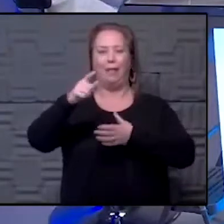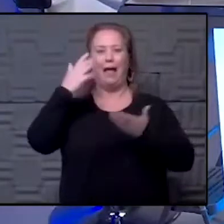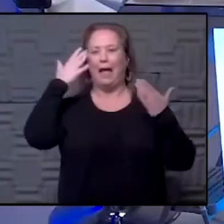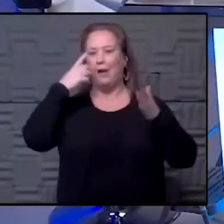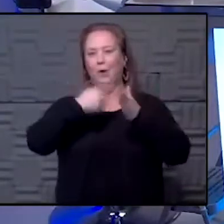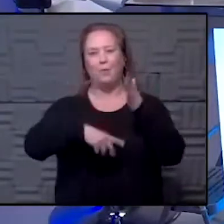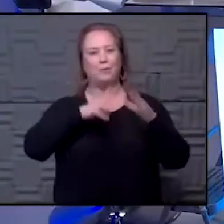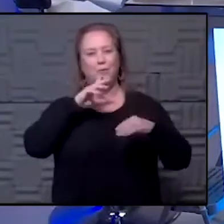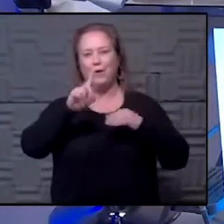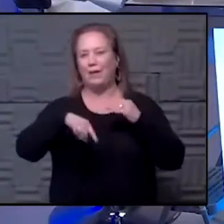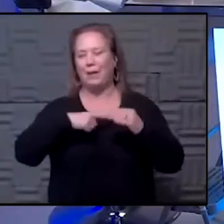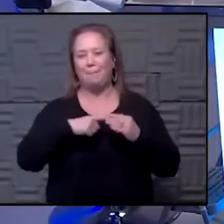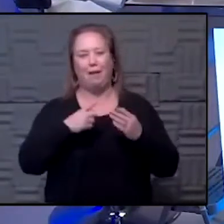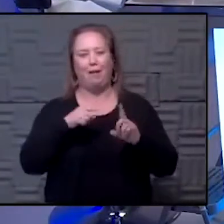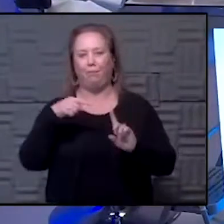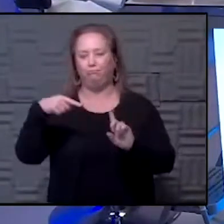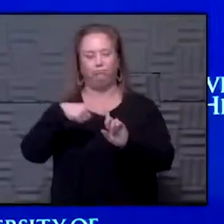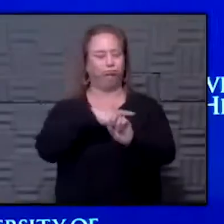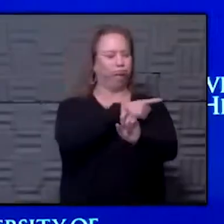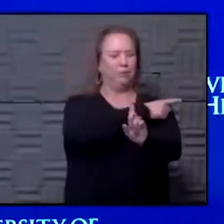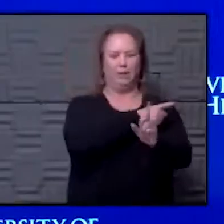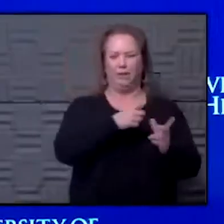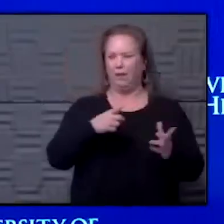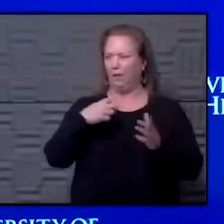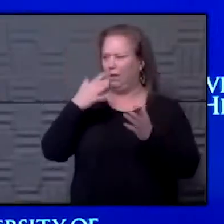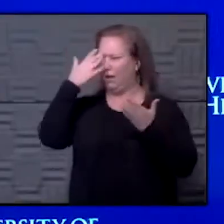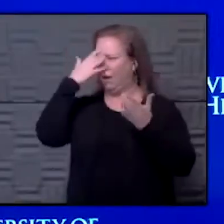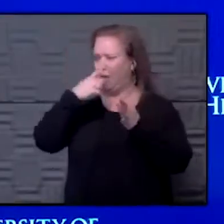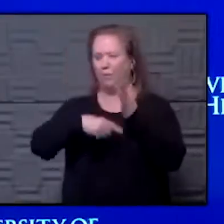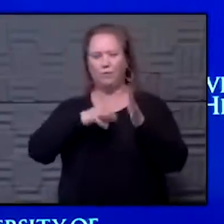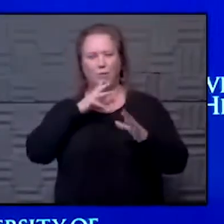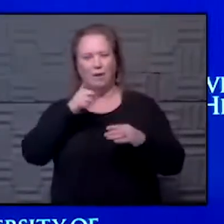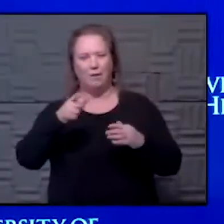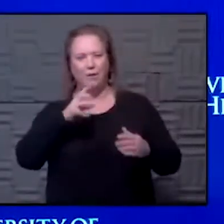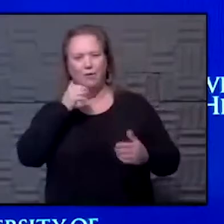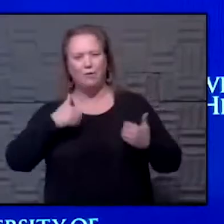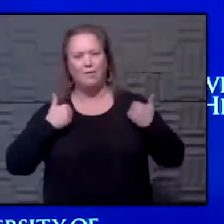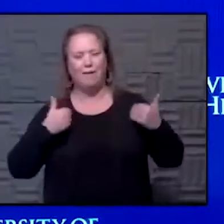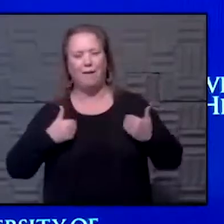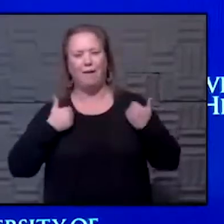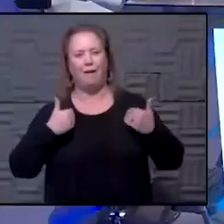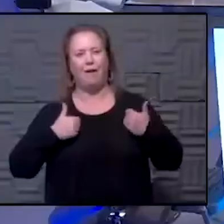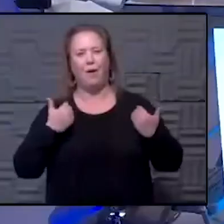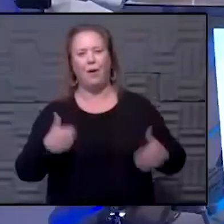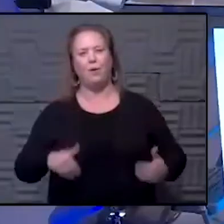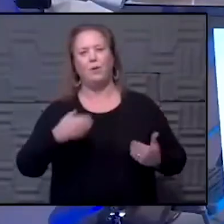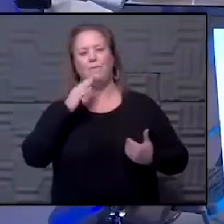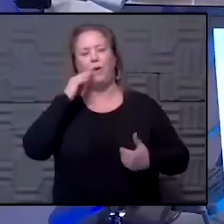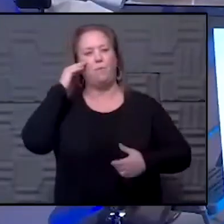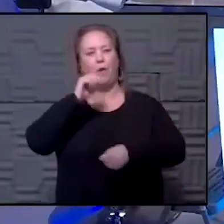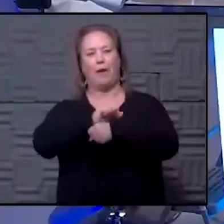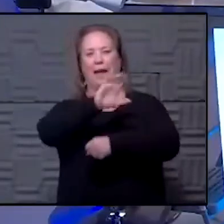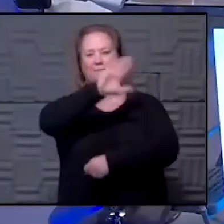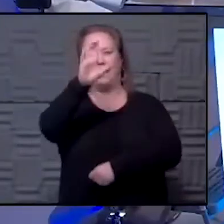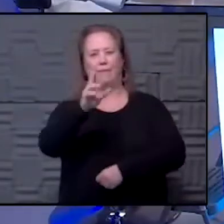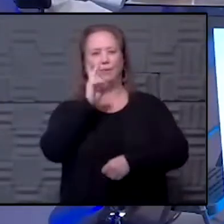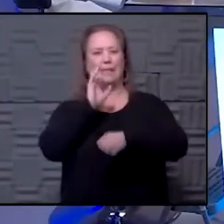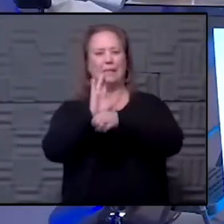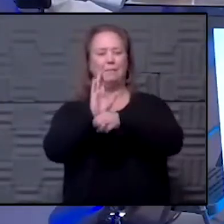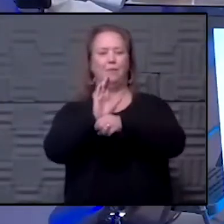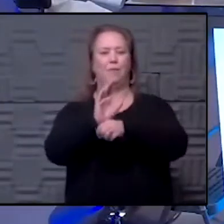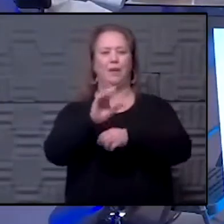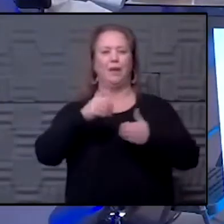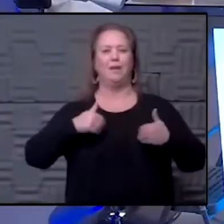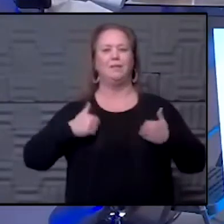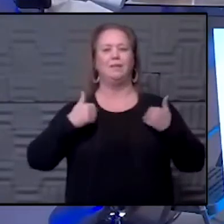We are having too much fun. Time out. You don't know what we're talking about? You have a homework Oh, assignment wow. this weekend. I haven't seen that. I know the movie, but I haven't